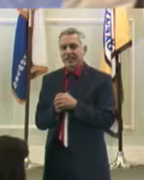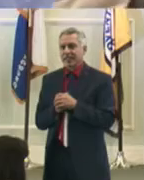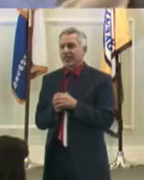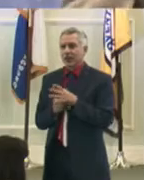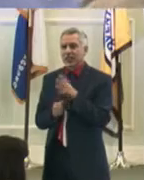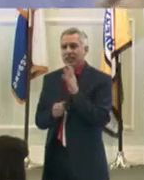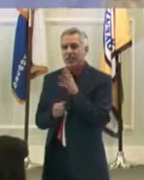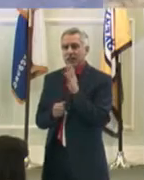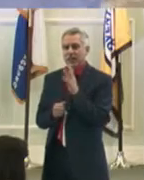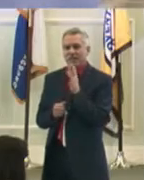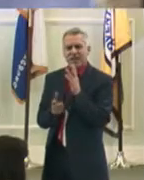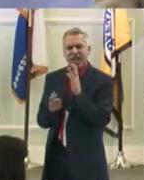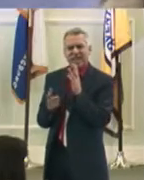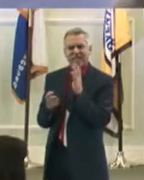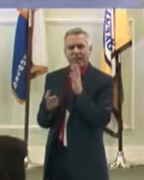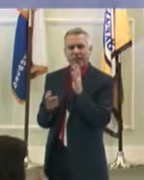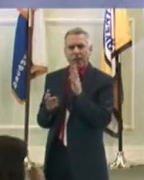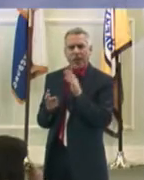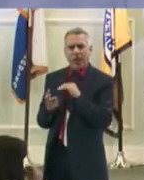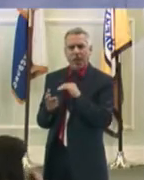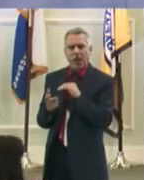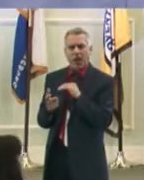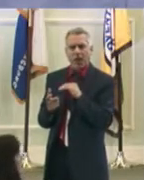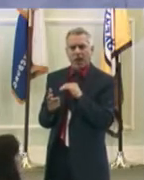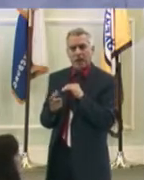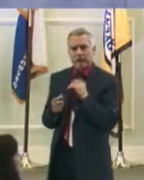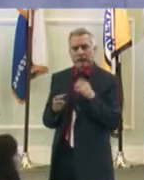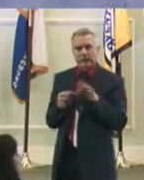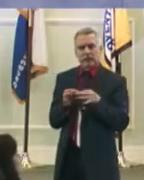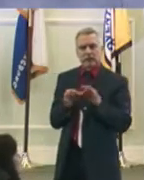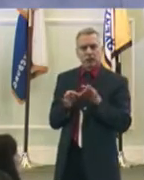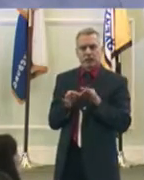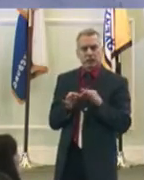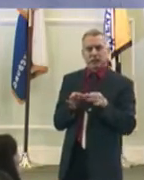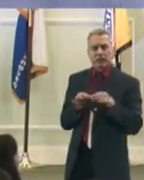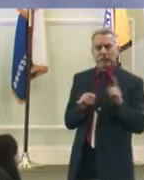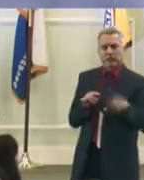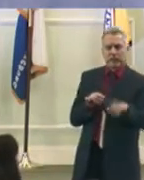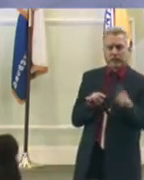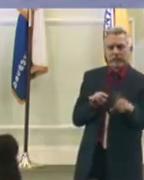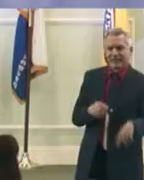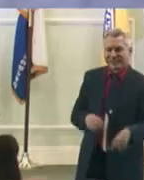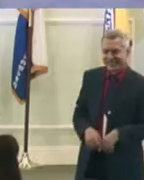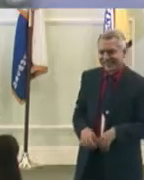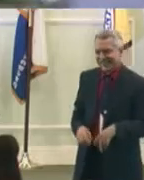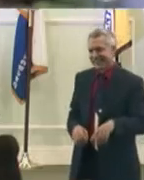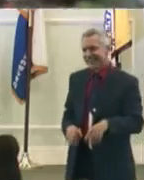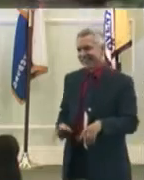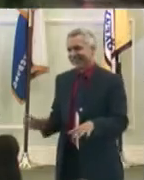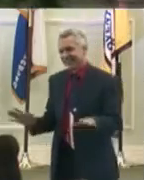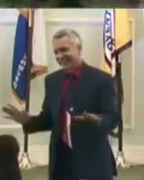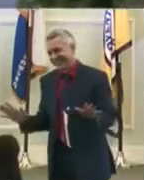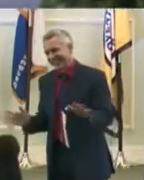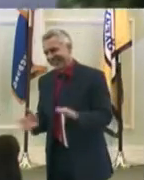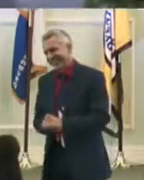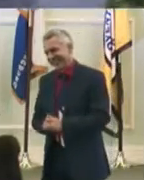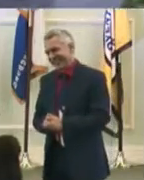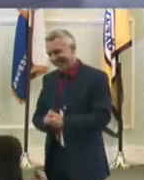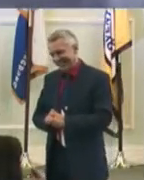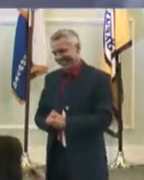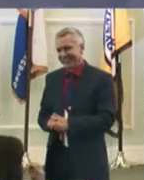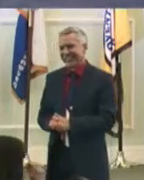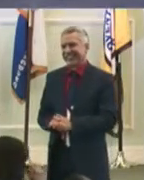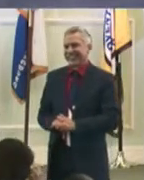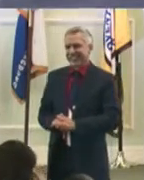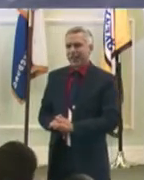Because he knew the Bible. And Jason one day said, wait a minute, that's not right. He didn't say his line. But in any case, back to this, it